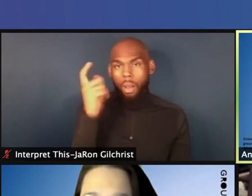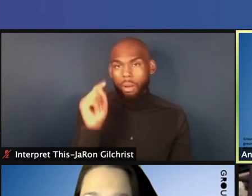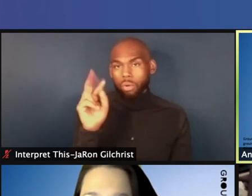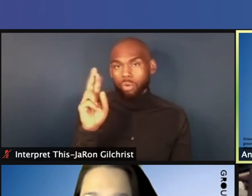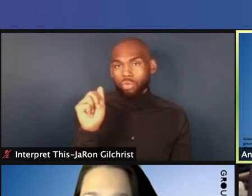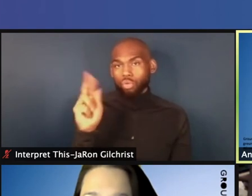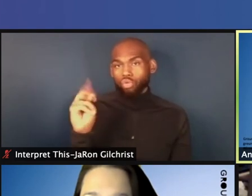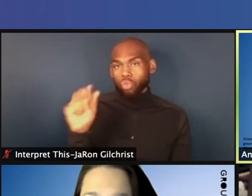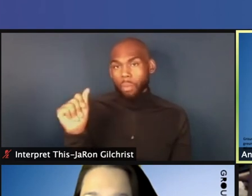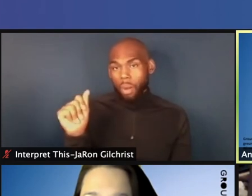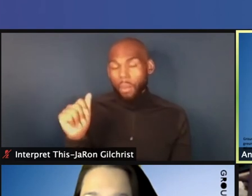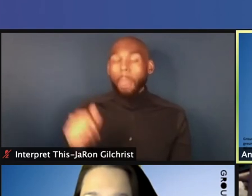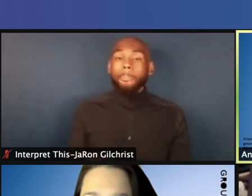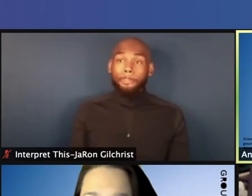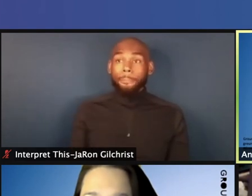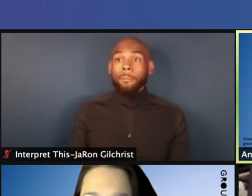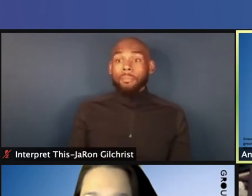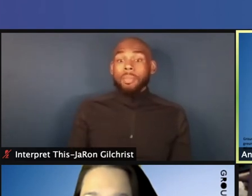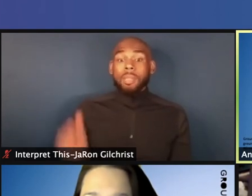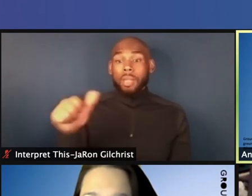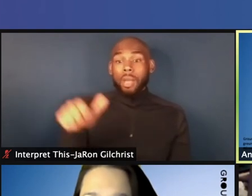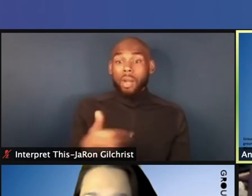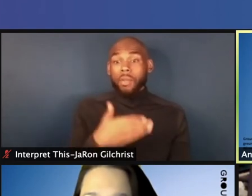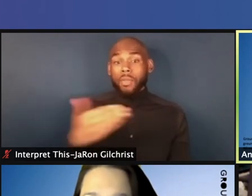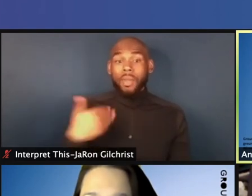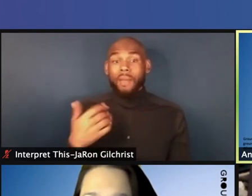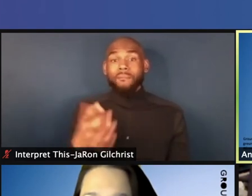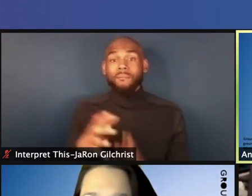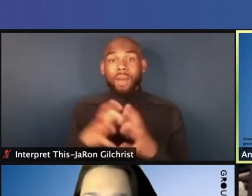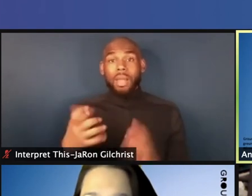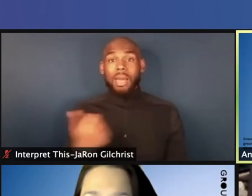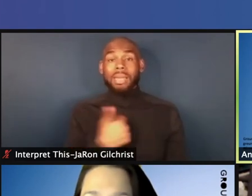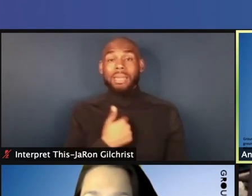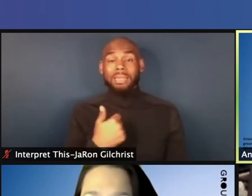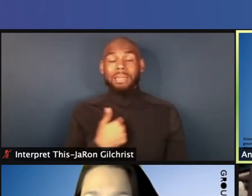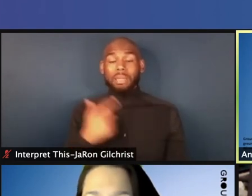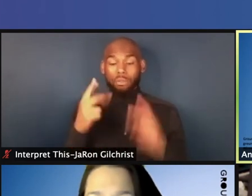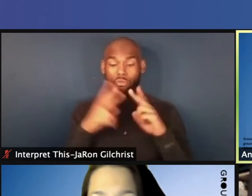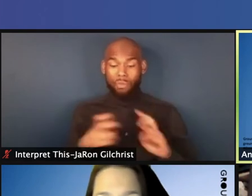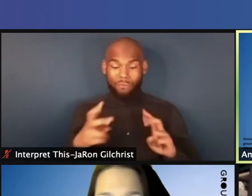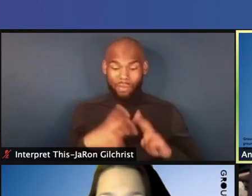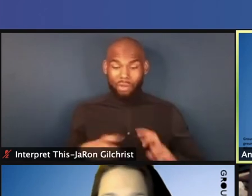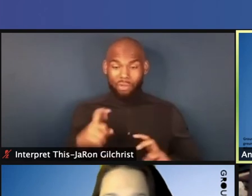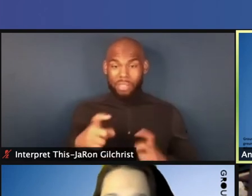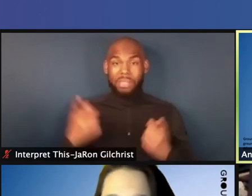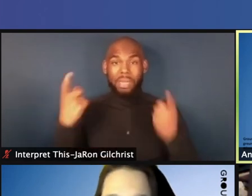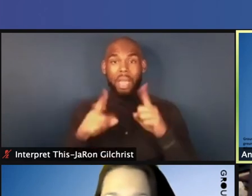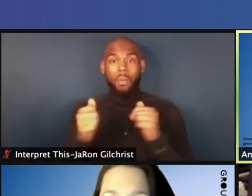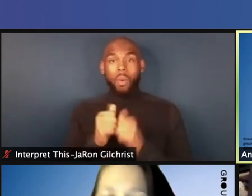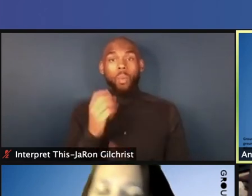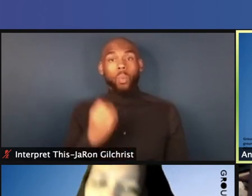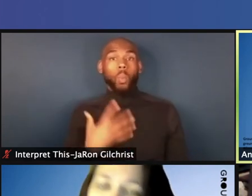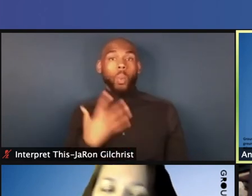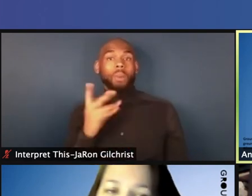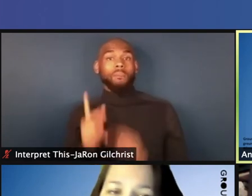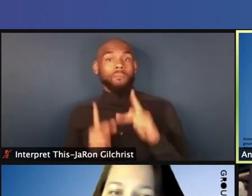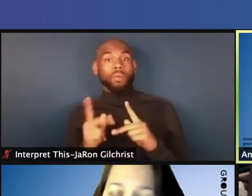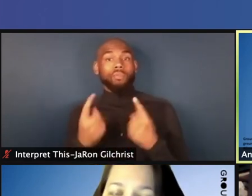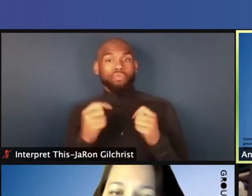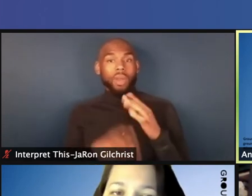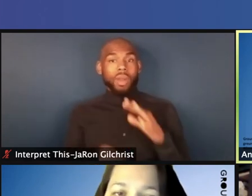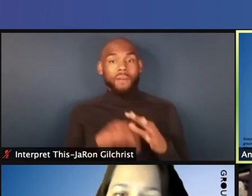Another thing I will say is that there's a lot of self-reflection that needs to be happening with white folks, and try and look for moments